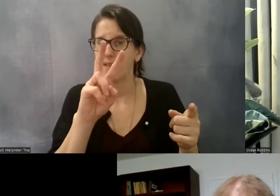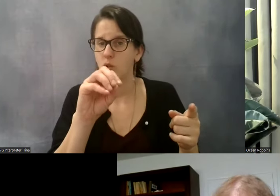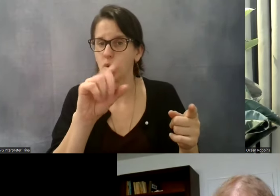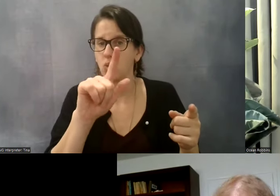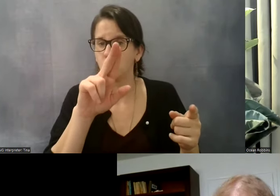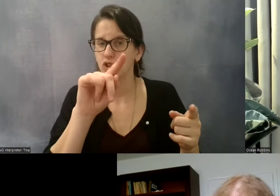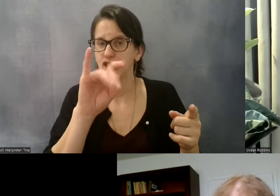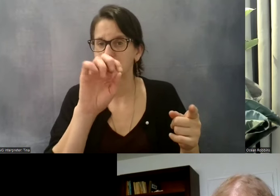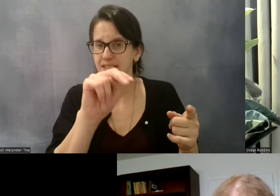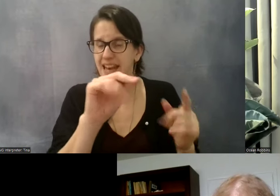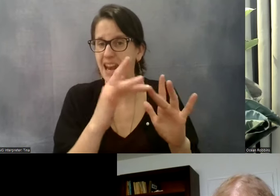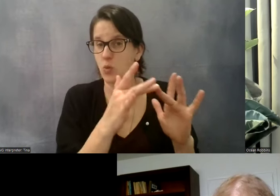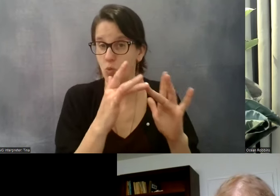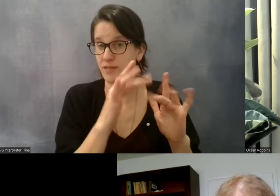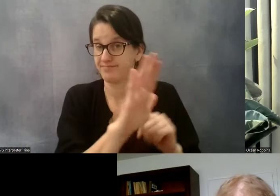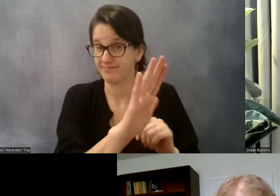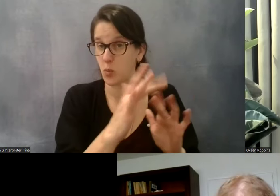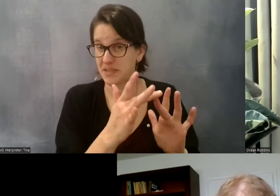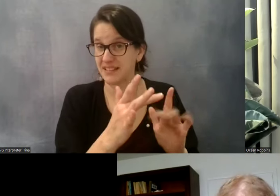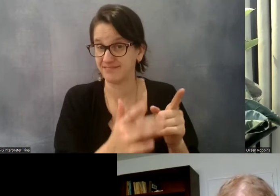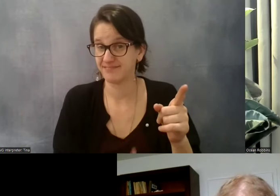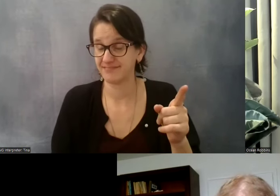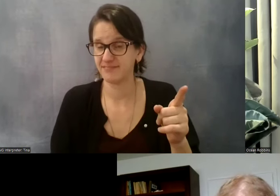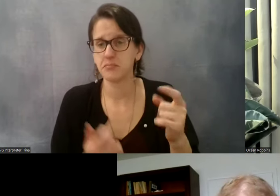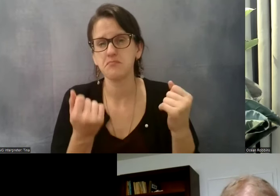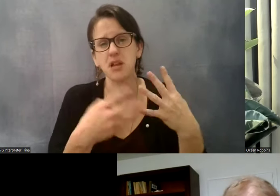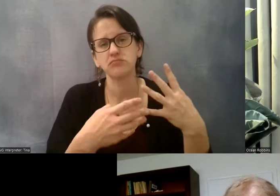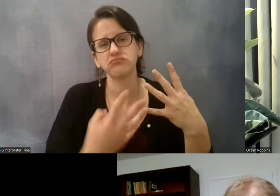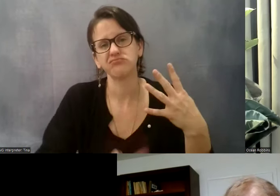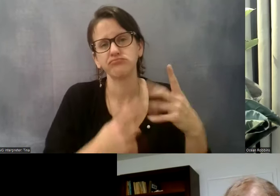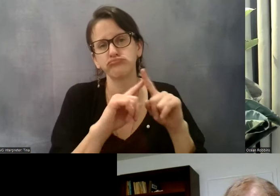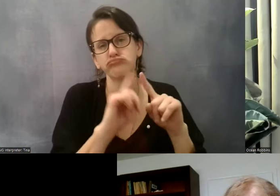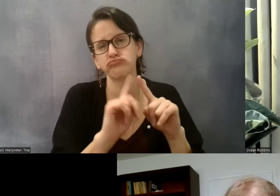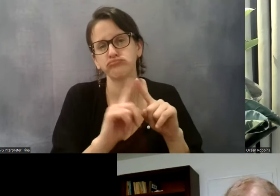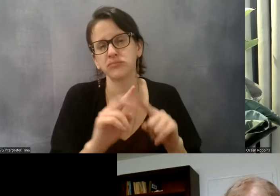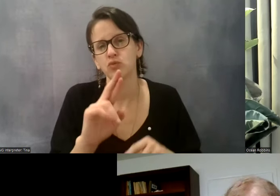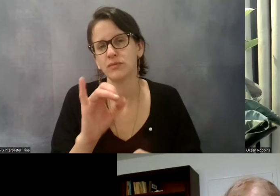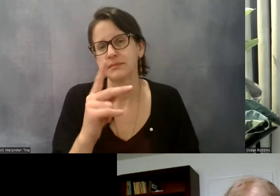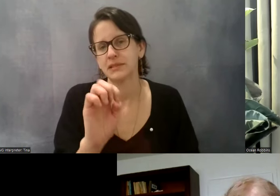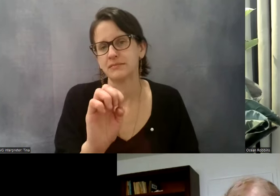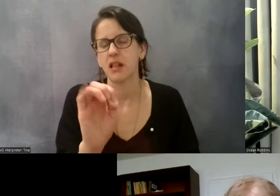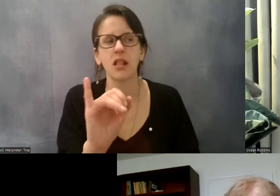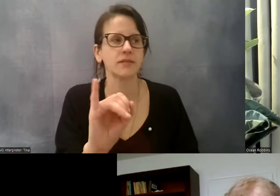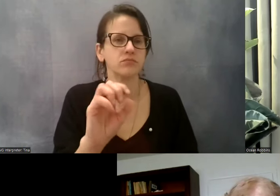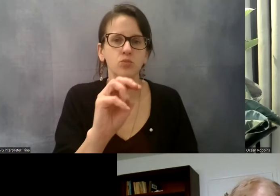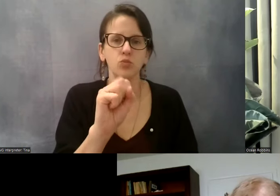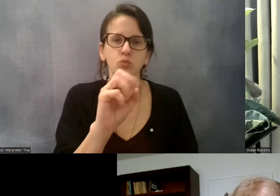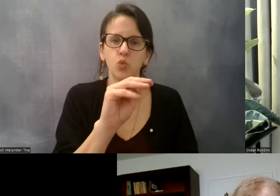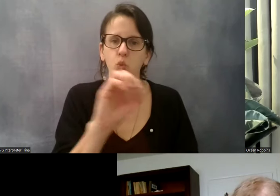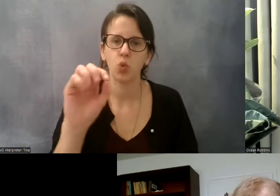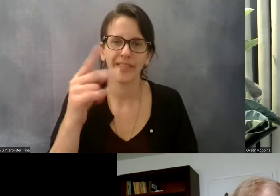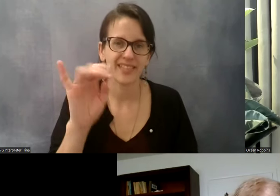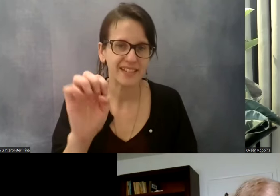There are so many great recipes to choose from, including smoothies if that's your jam. So you can go there and get